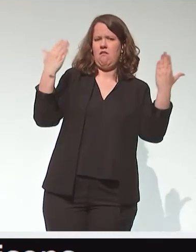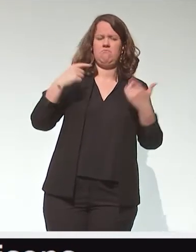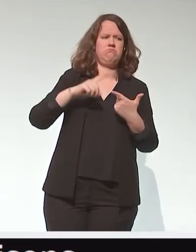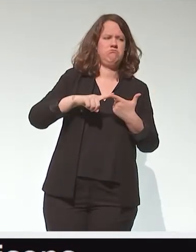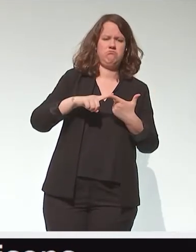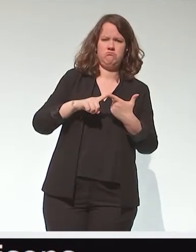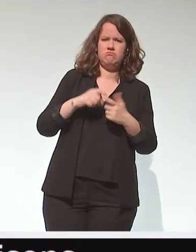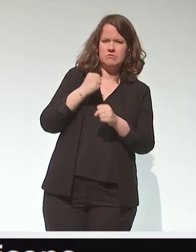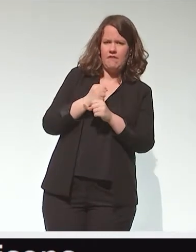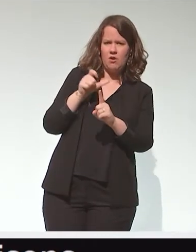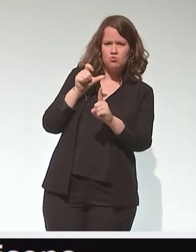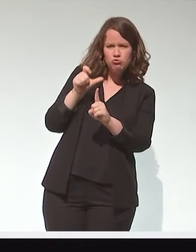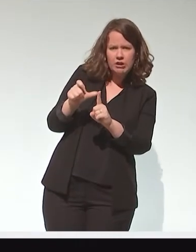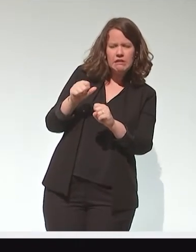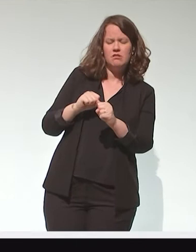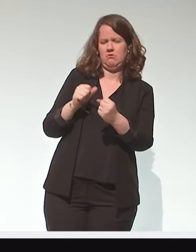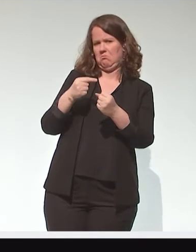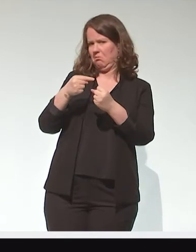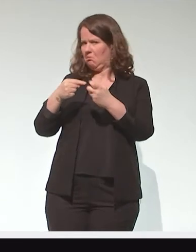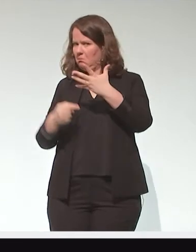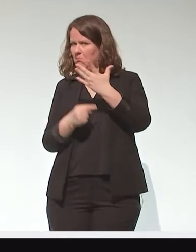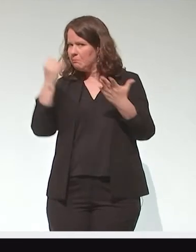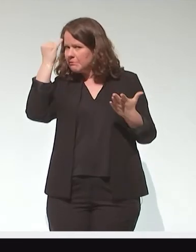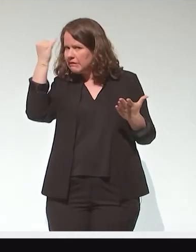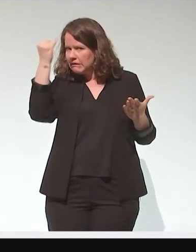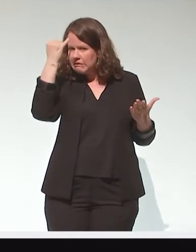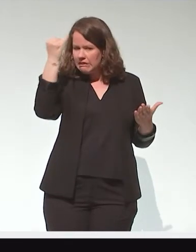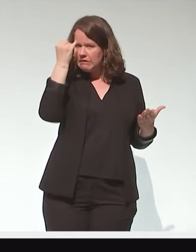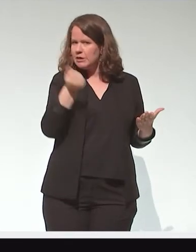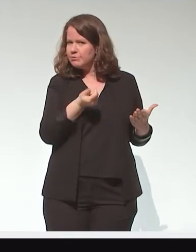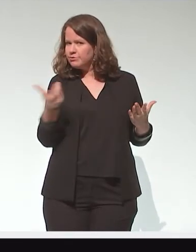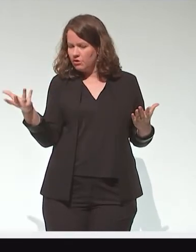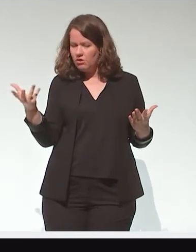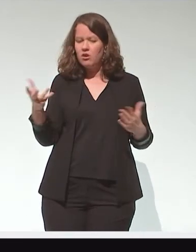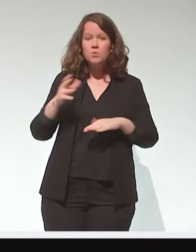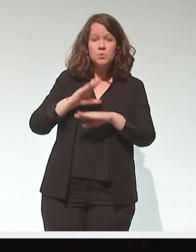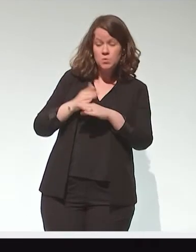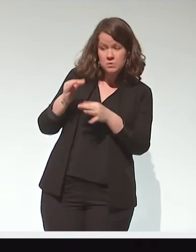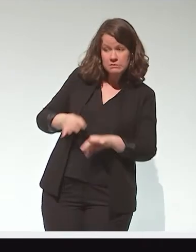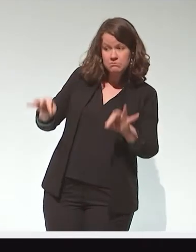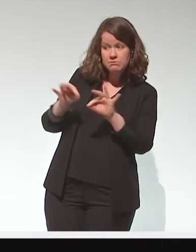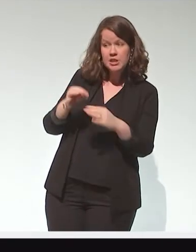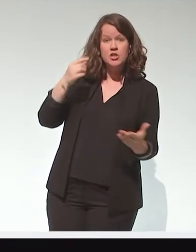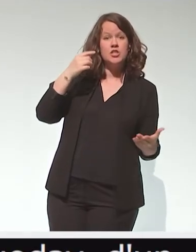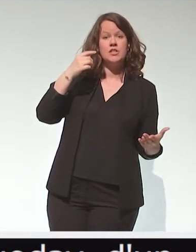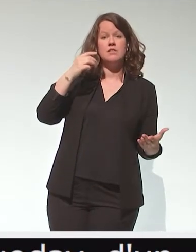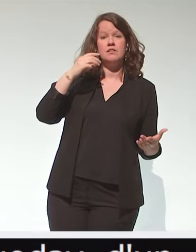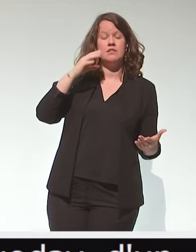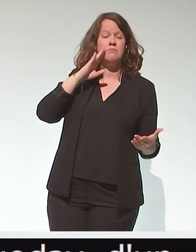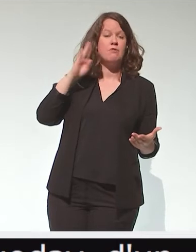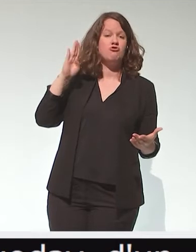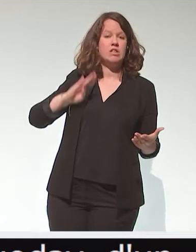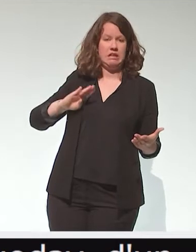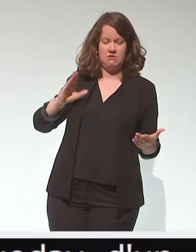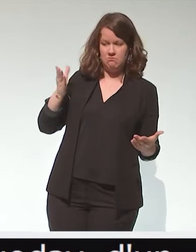the Irish initiative called Do a Day. We talked about other efforts as well that can be mainstreamed In Belgium, I'm turning to